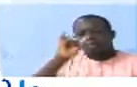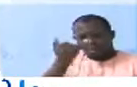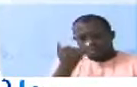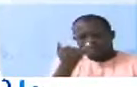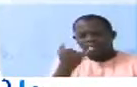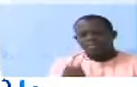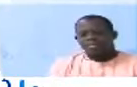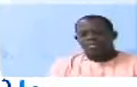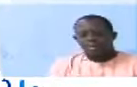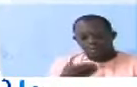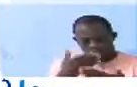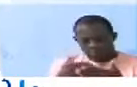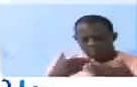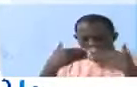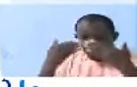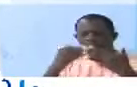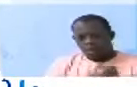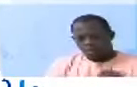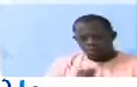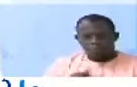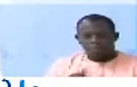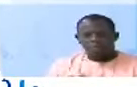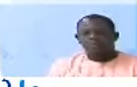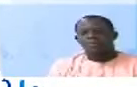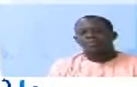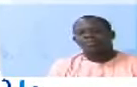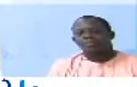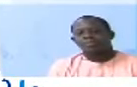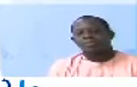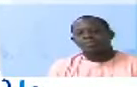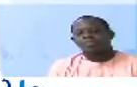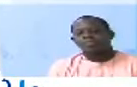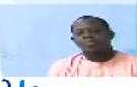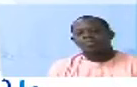Yes. Please tell us. Fanyam Bang.